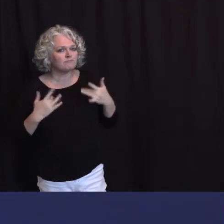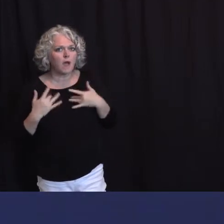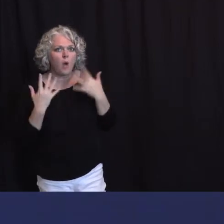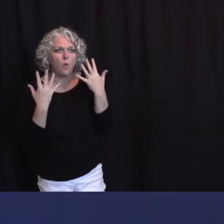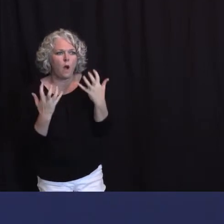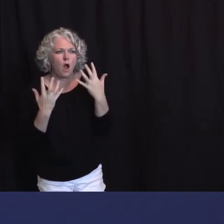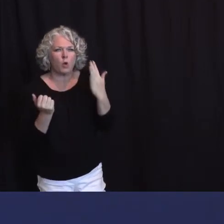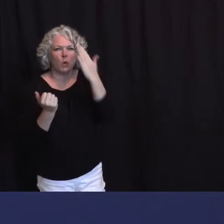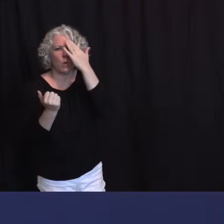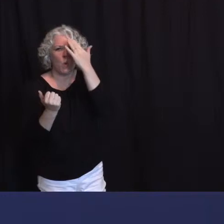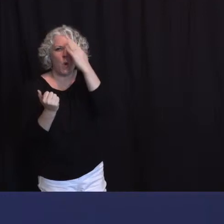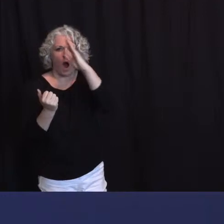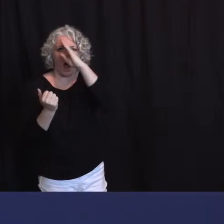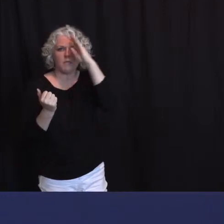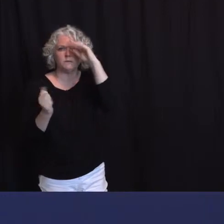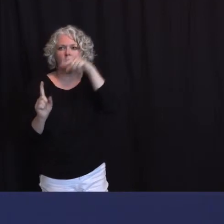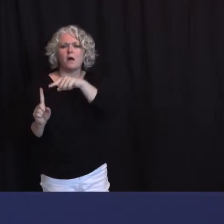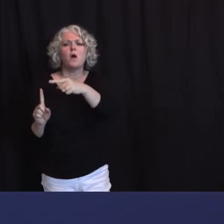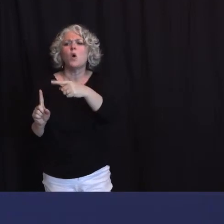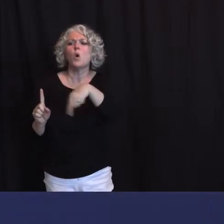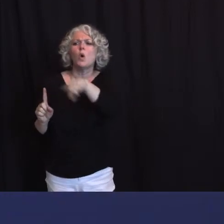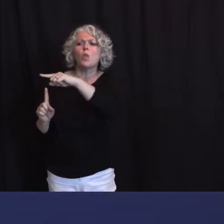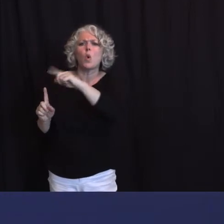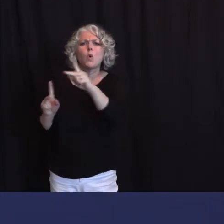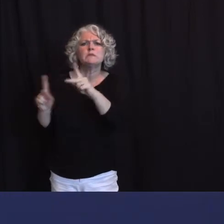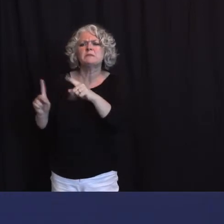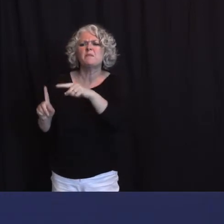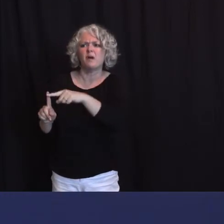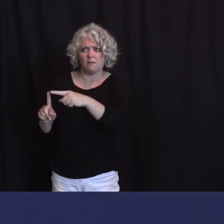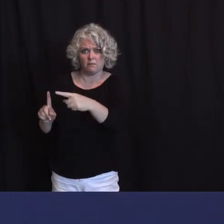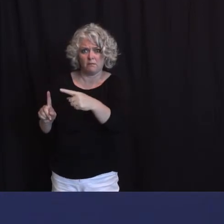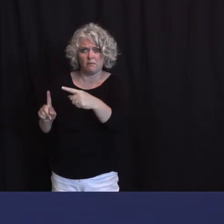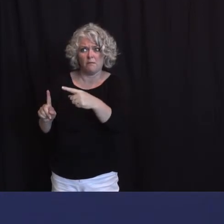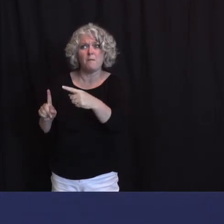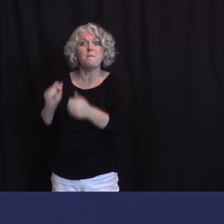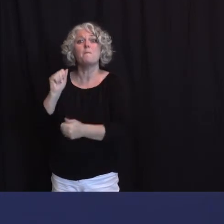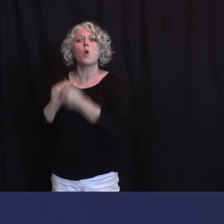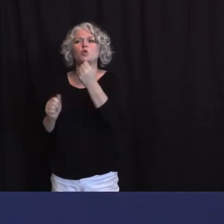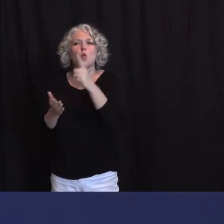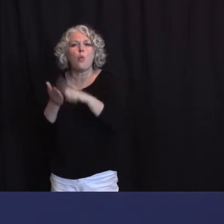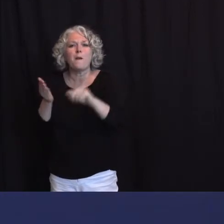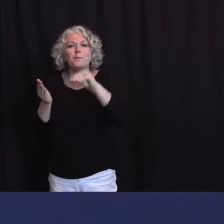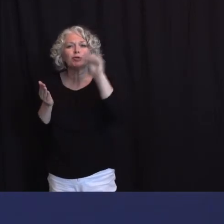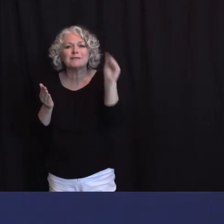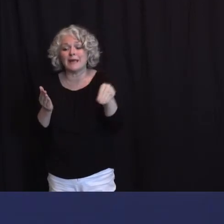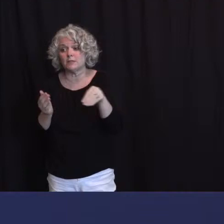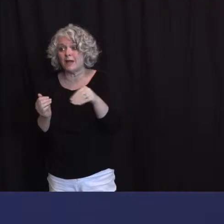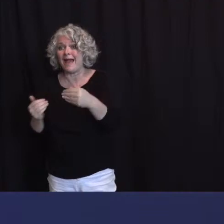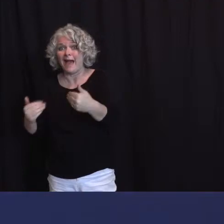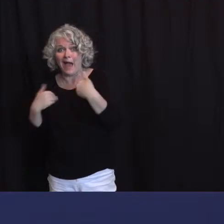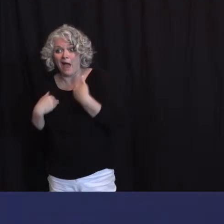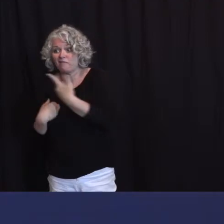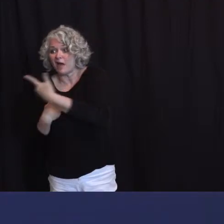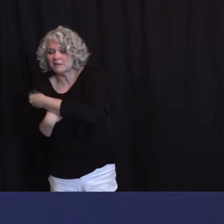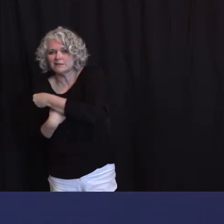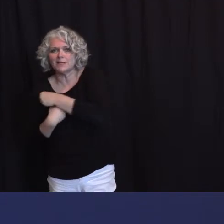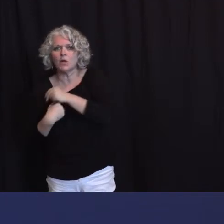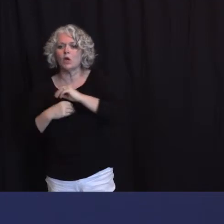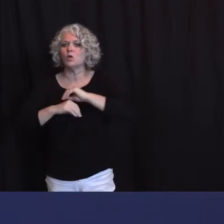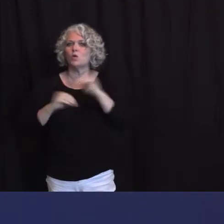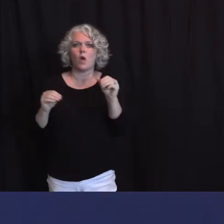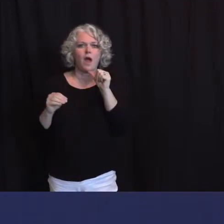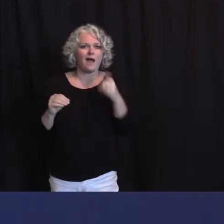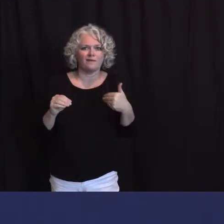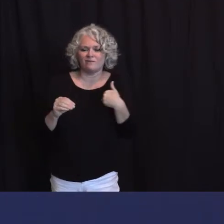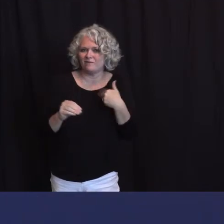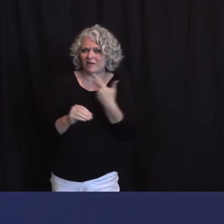because I think I'll wager a small bet that they're overwhelmingly, as we've said several times, folks who are not vaccinated. So